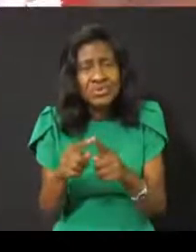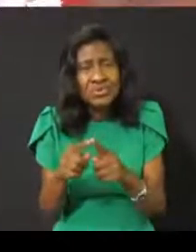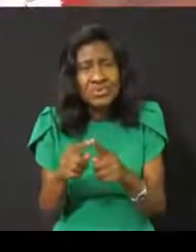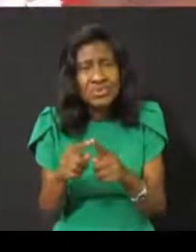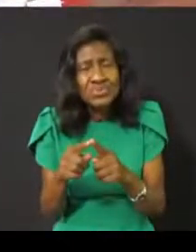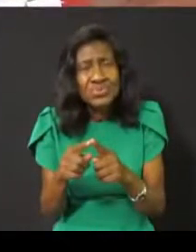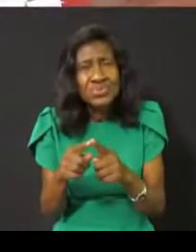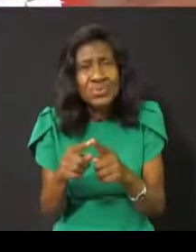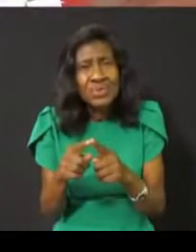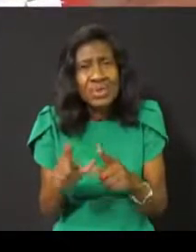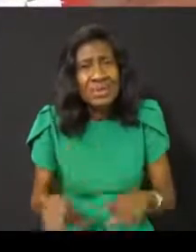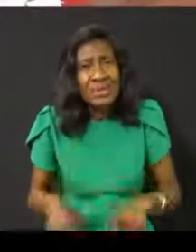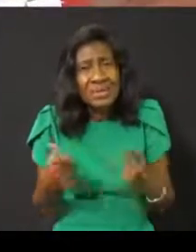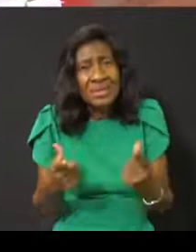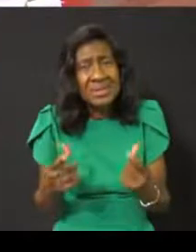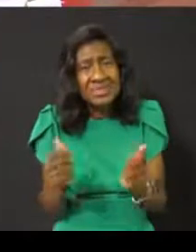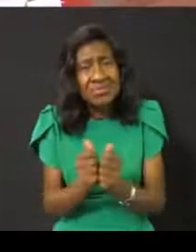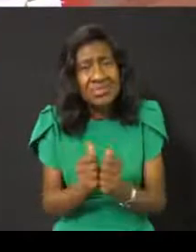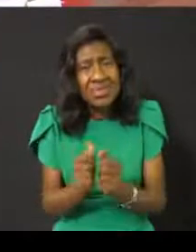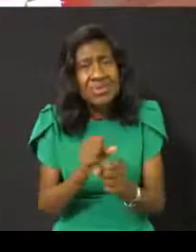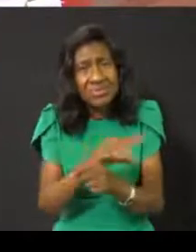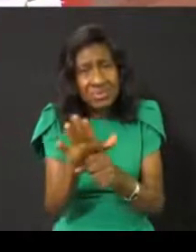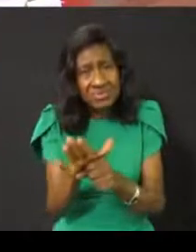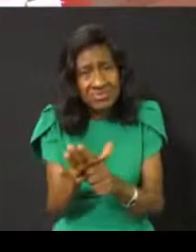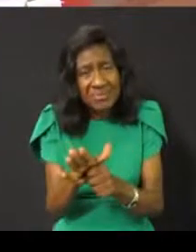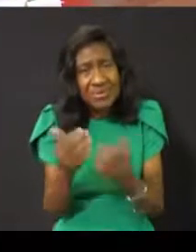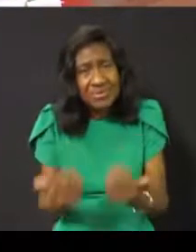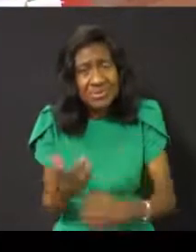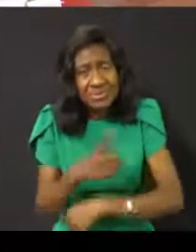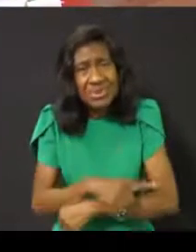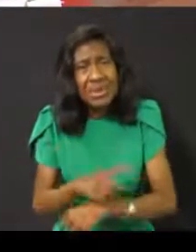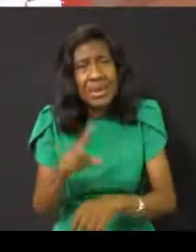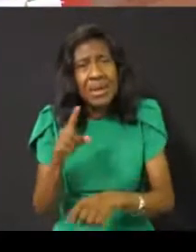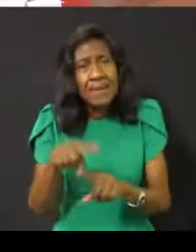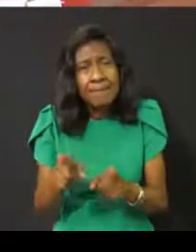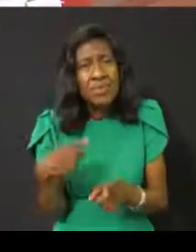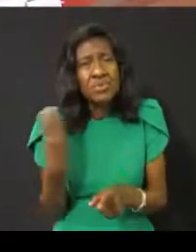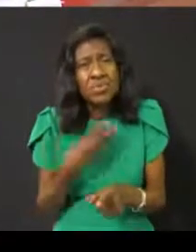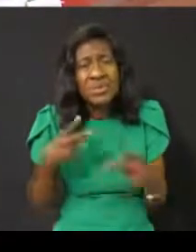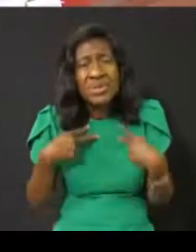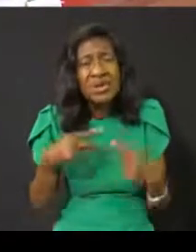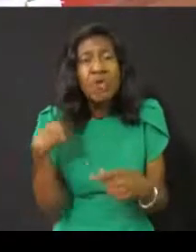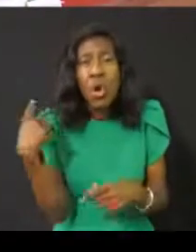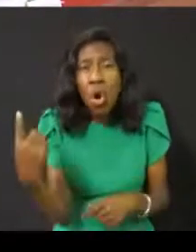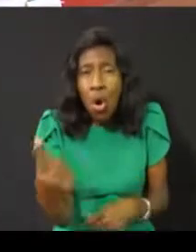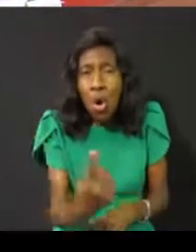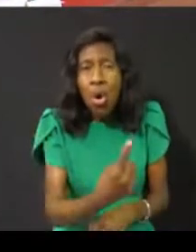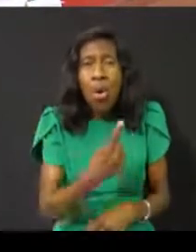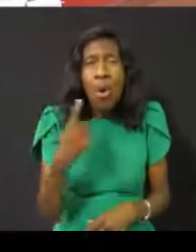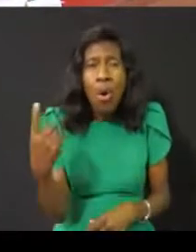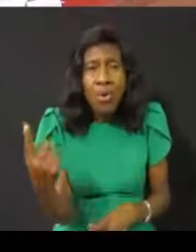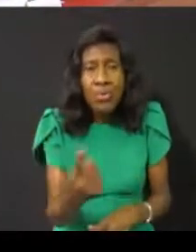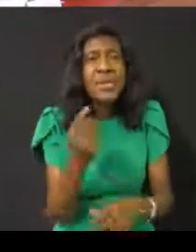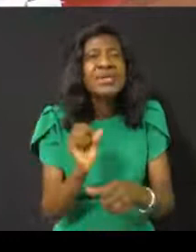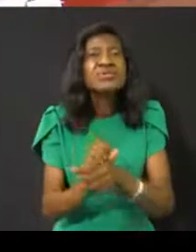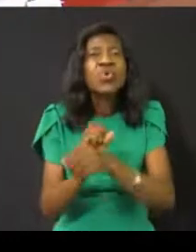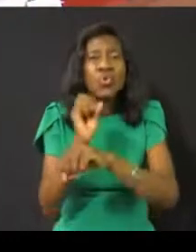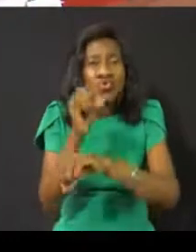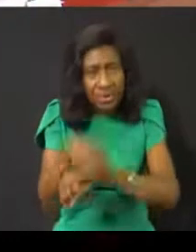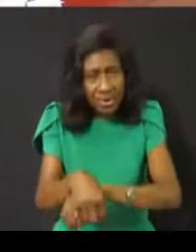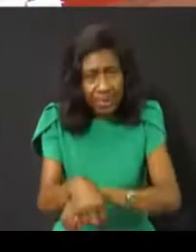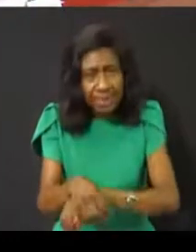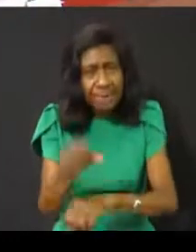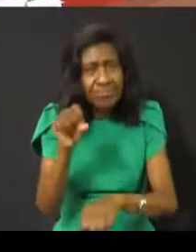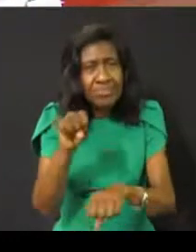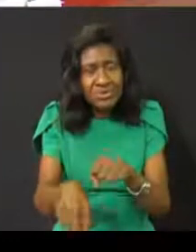today, having to live with COVID. But we have always achieved and we have always overcome. So I have no doubt that